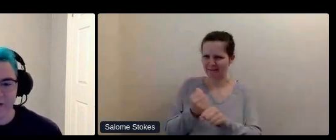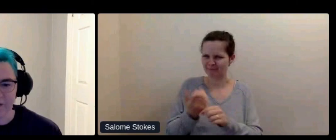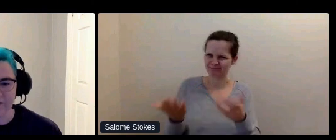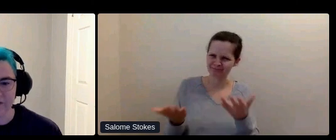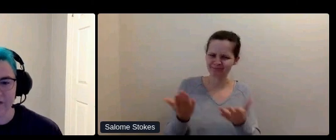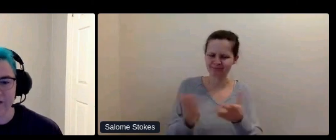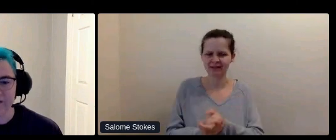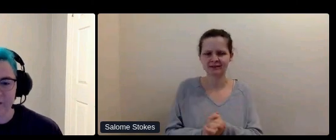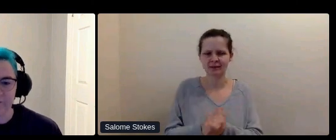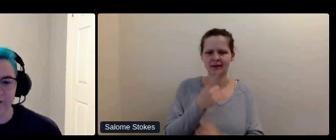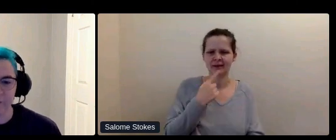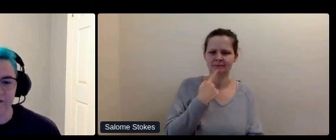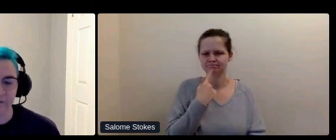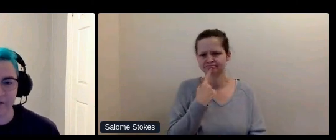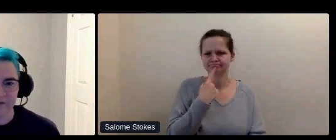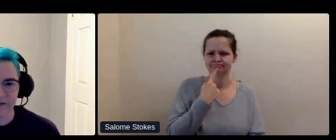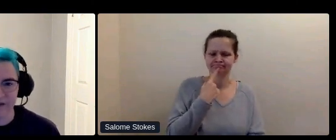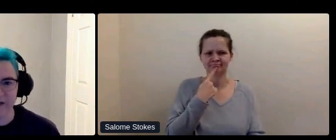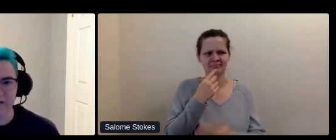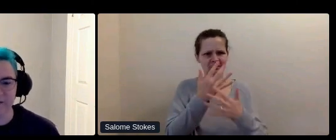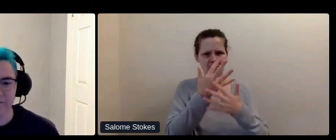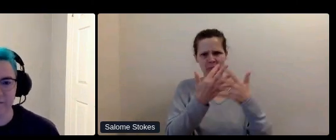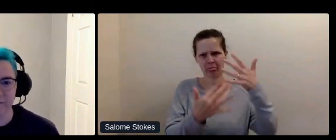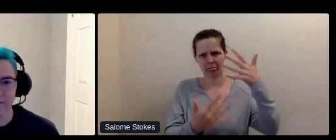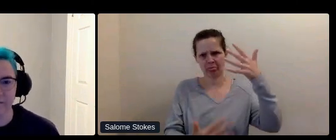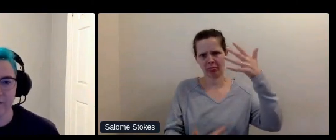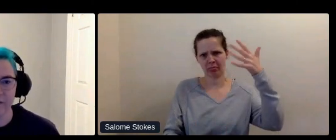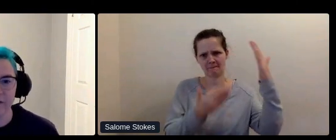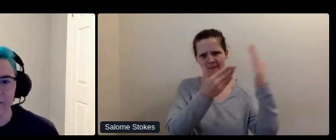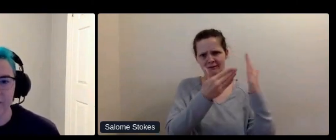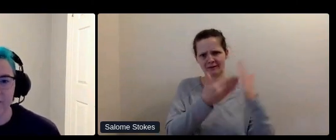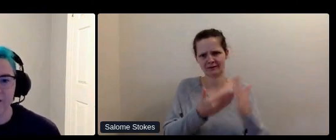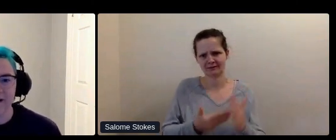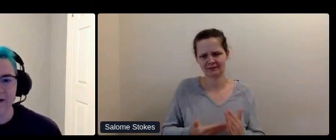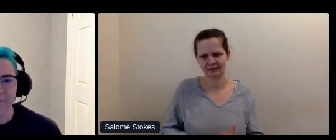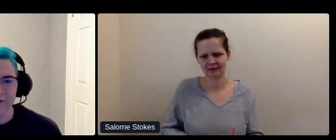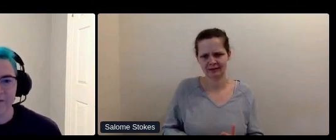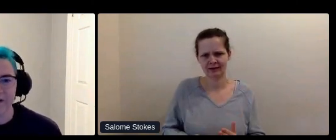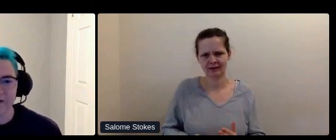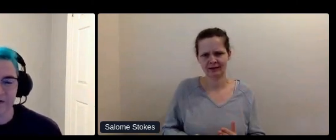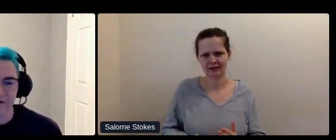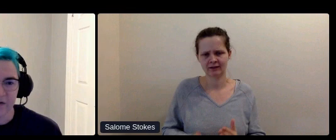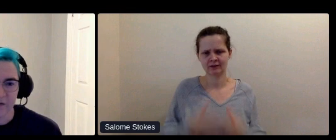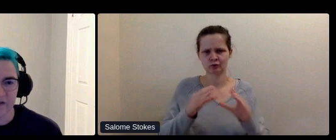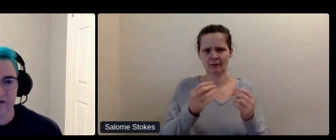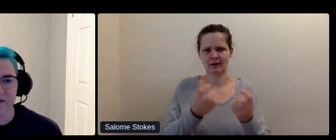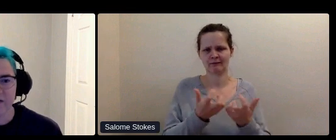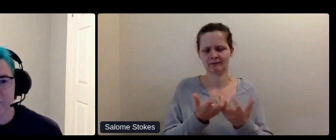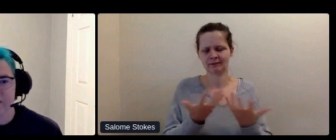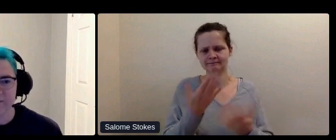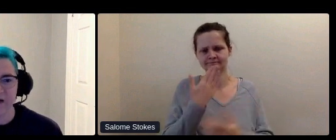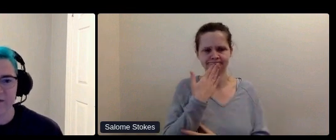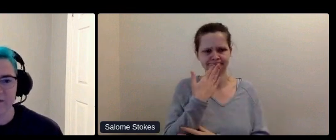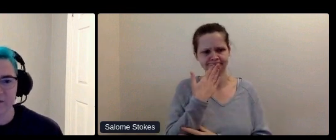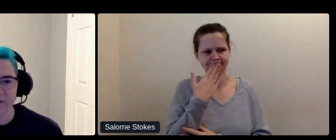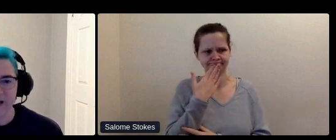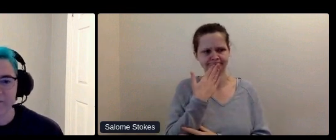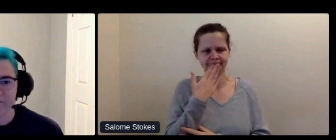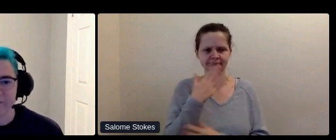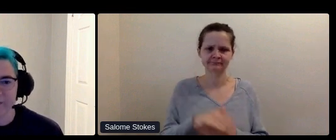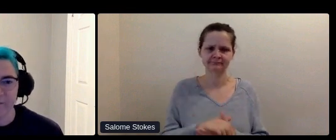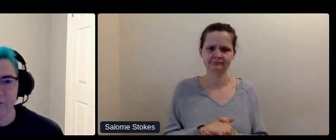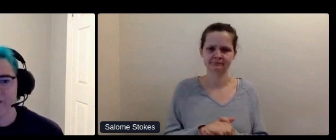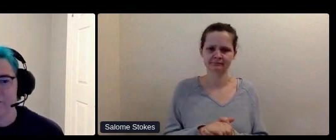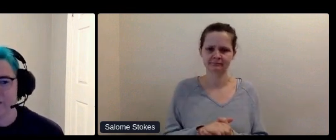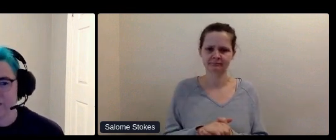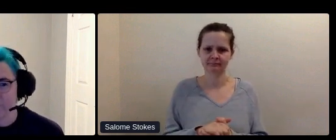list of barriers and still provide ways for players to connect? A couple of things that you should know is that 2 in 7 households have a